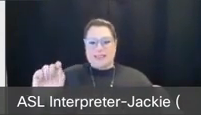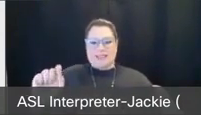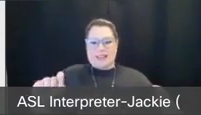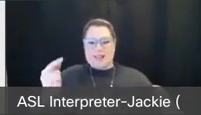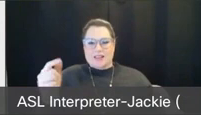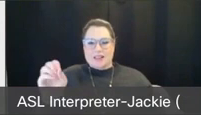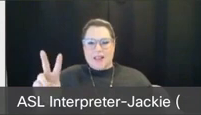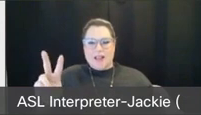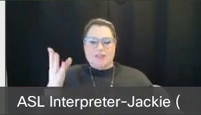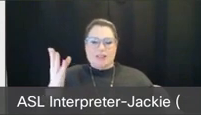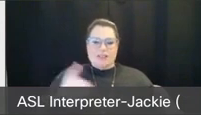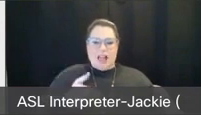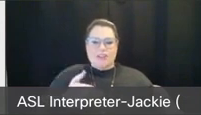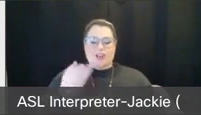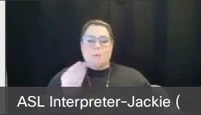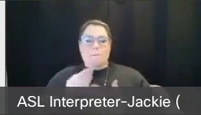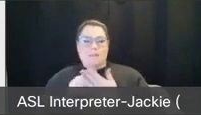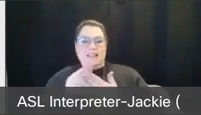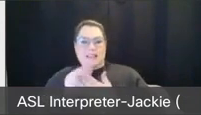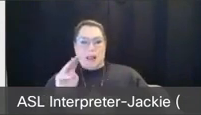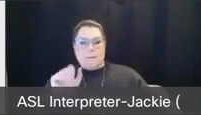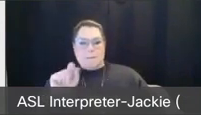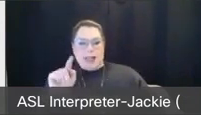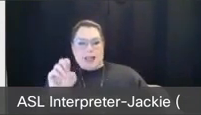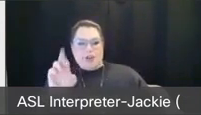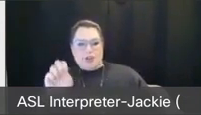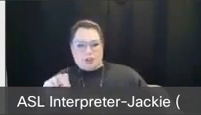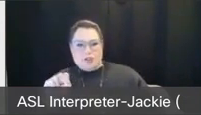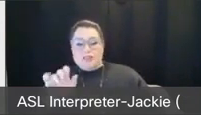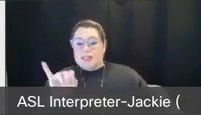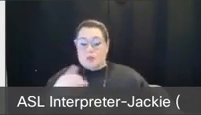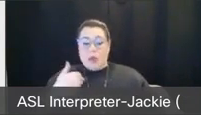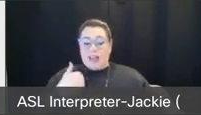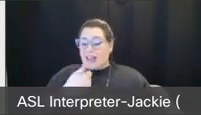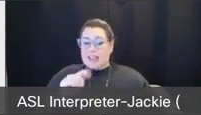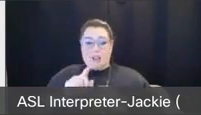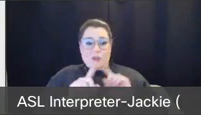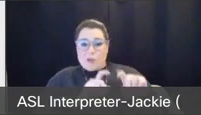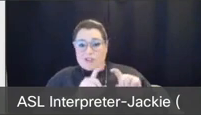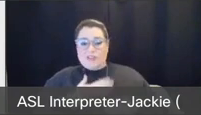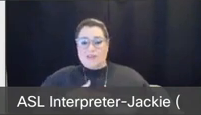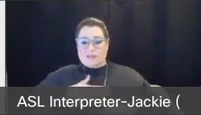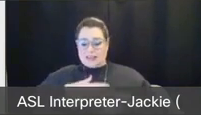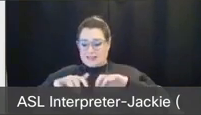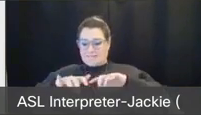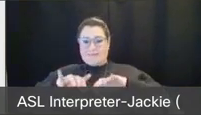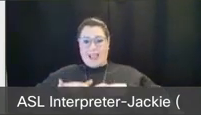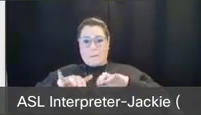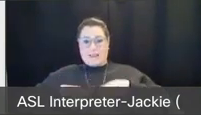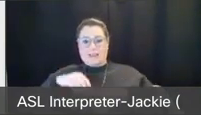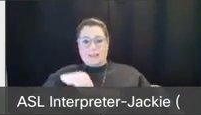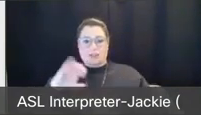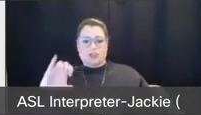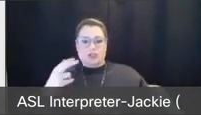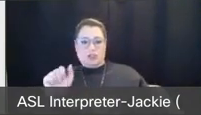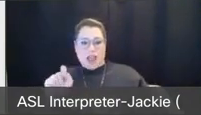www.howardcountymd.gov/money-matters. During the presentation, if you have any questions, we kindly ask that you place it in the chat box located in the lower